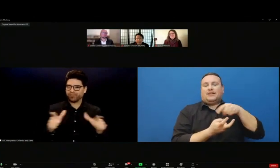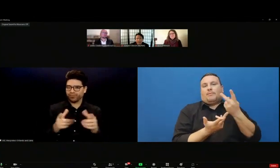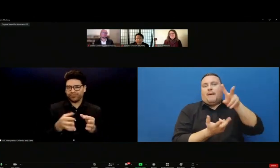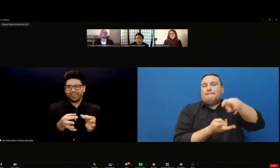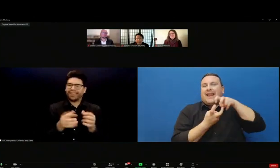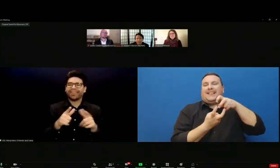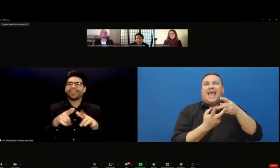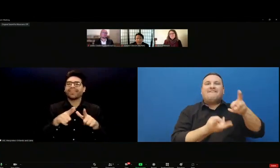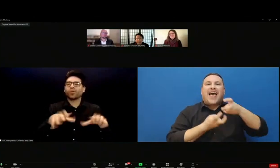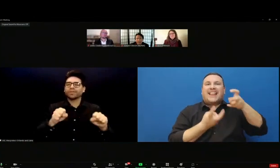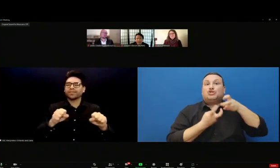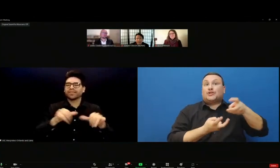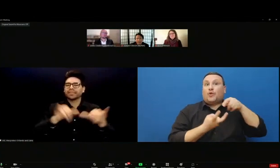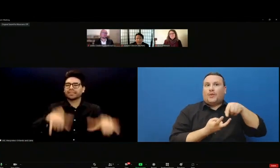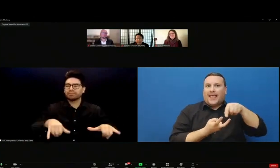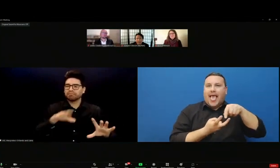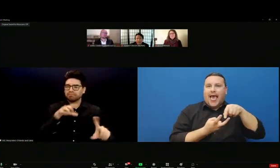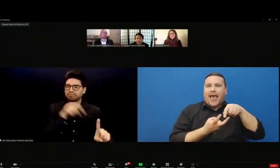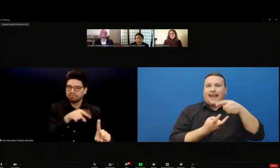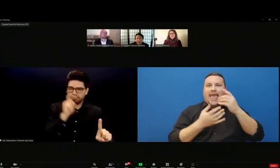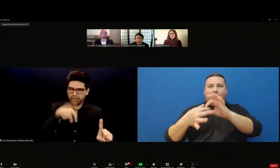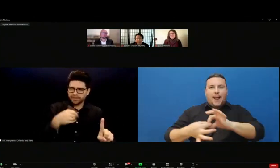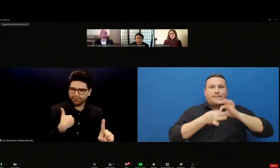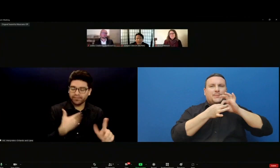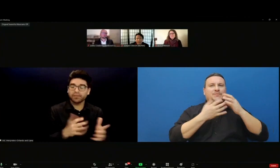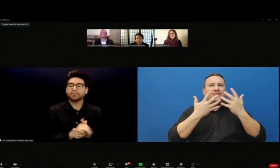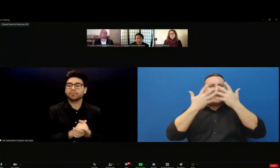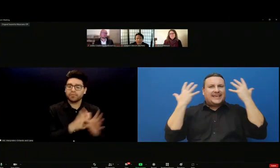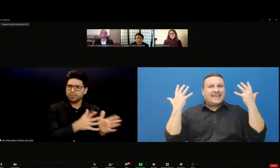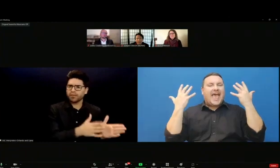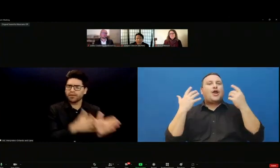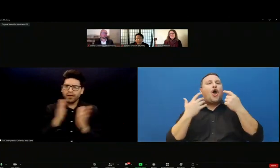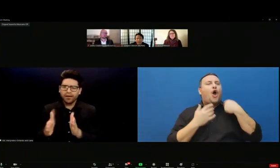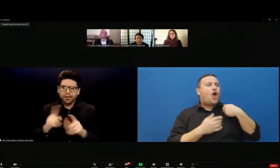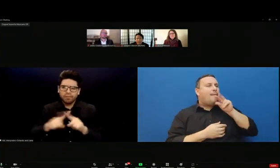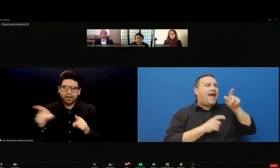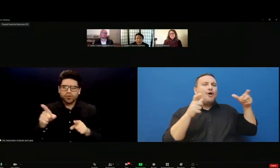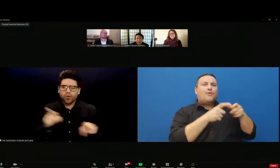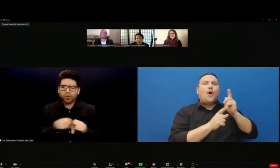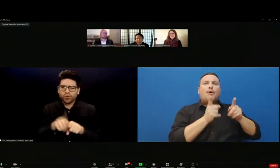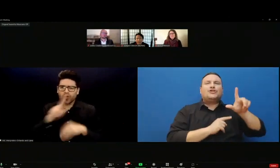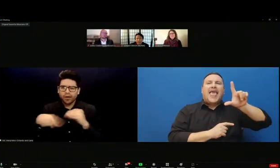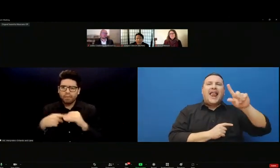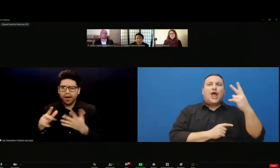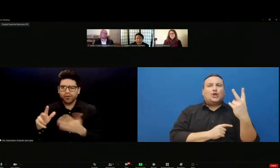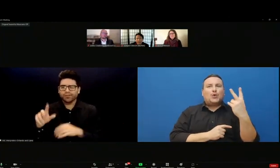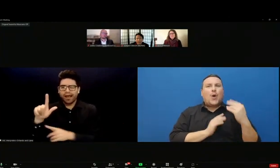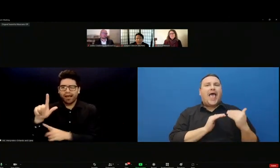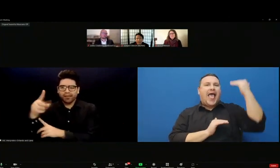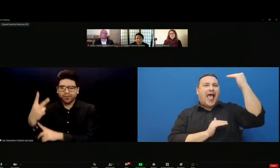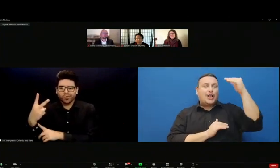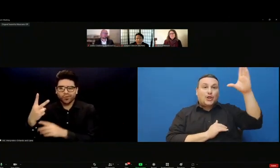my question concerns a third population, namely L2 learners or adult learners of a sign